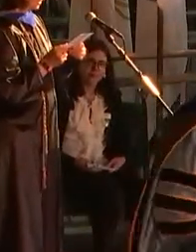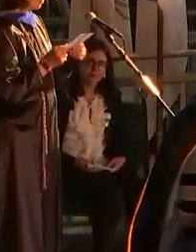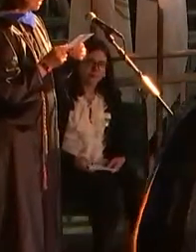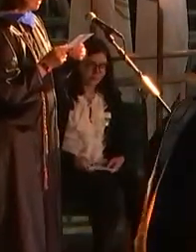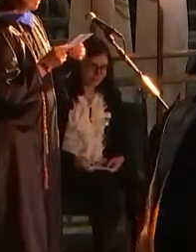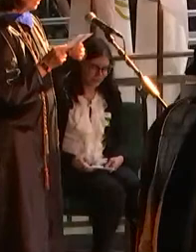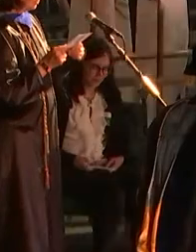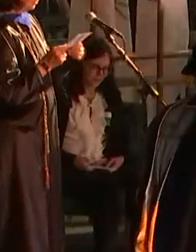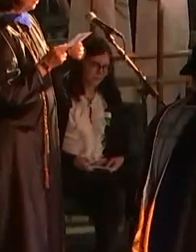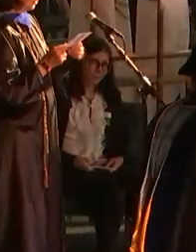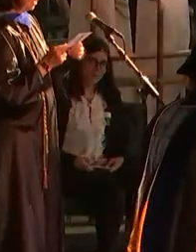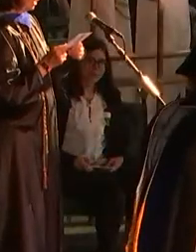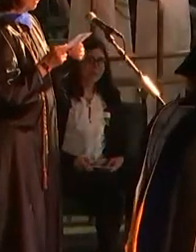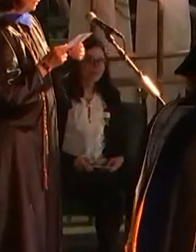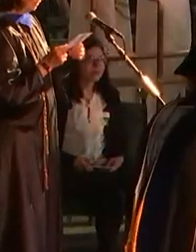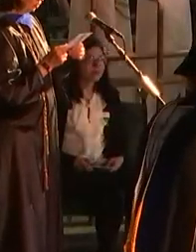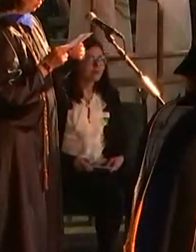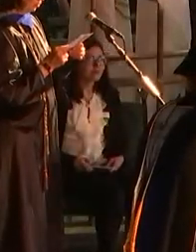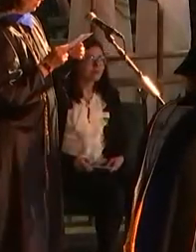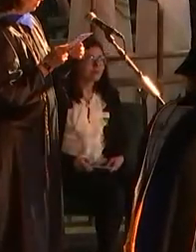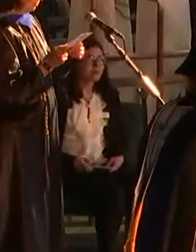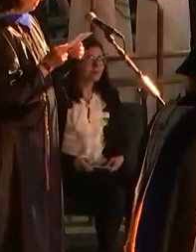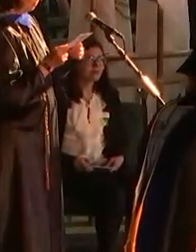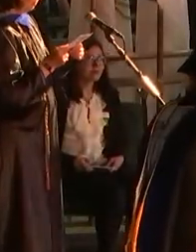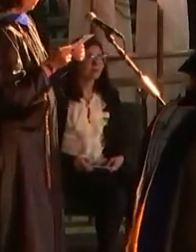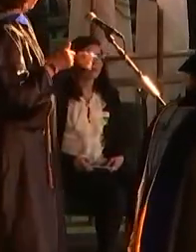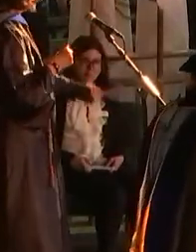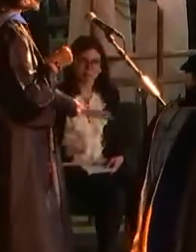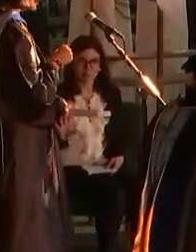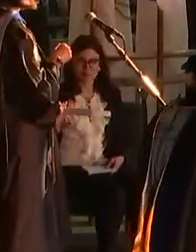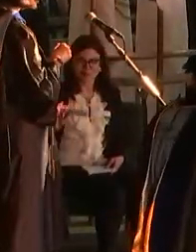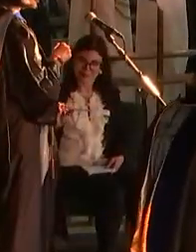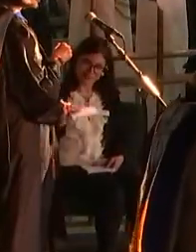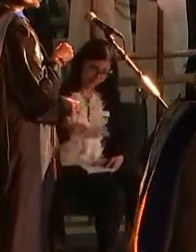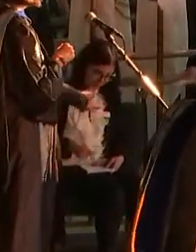Ivis Gabriela Espinosa Avito.